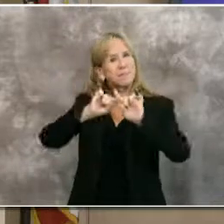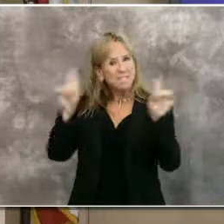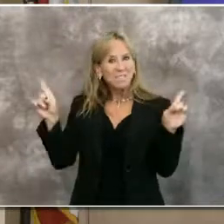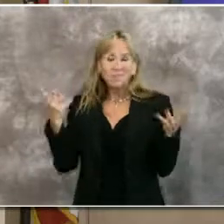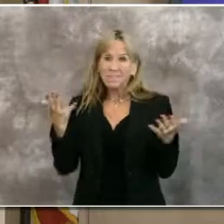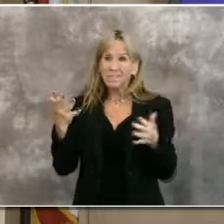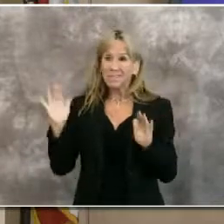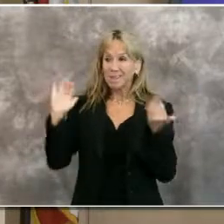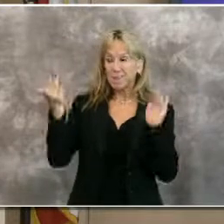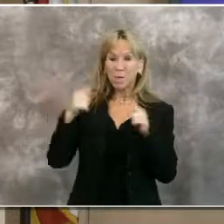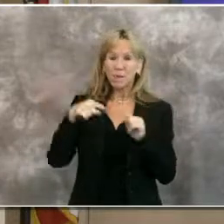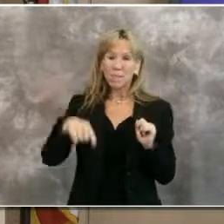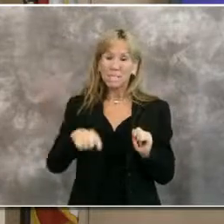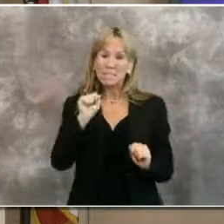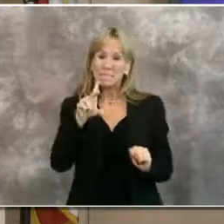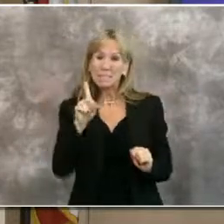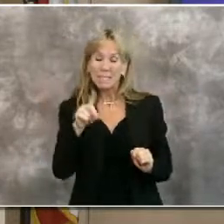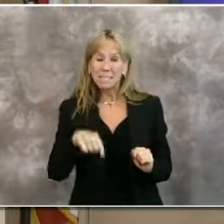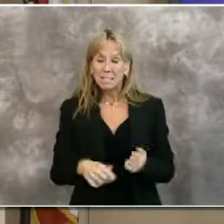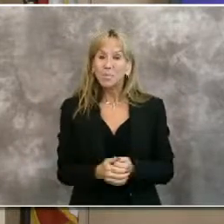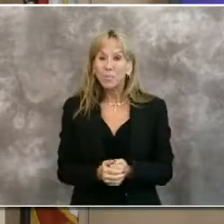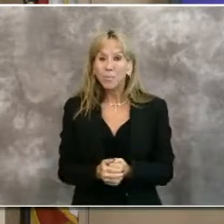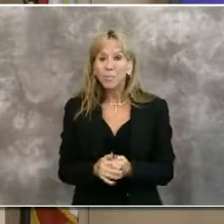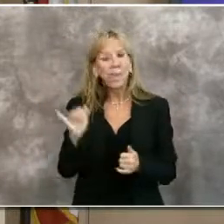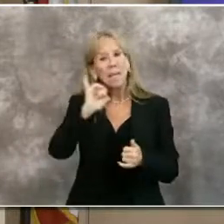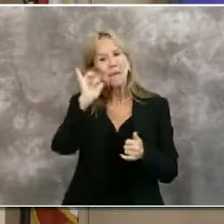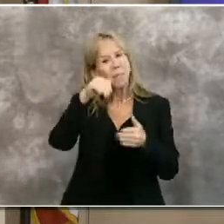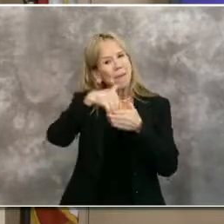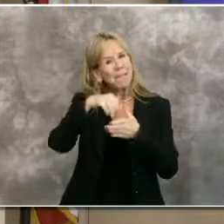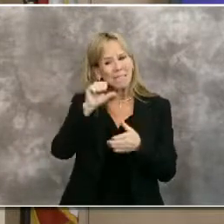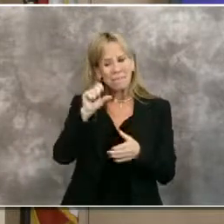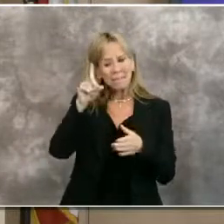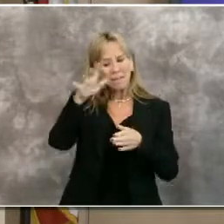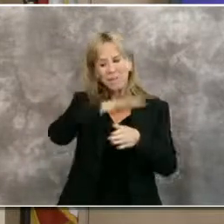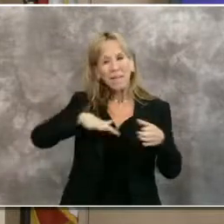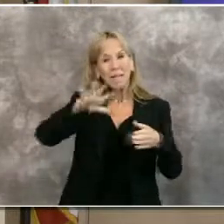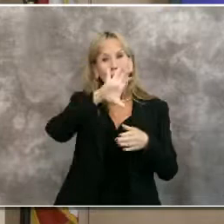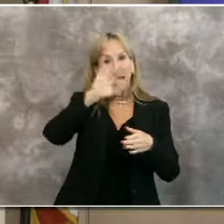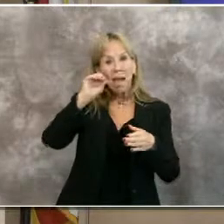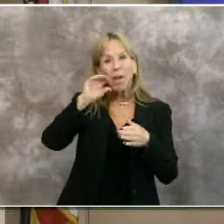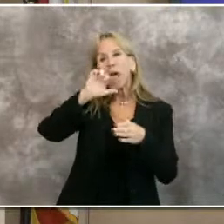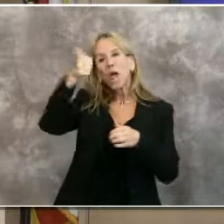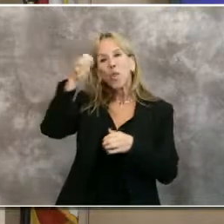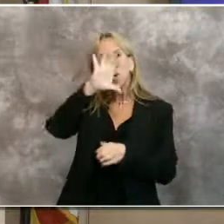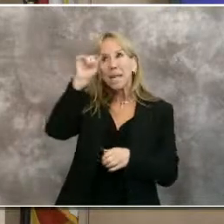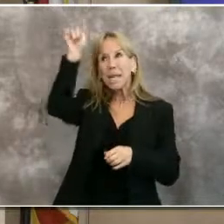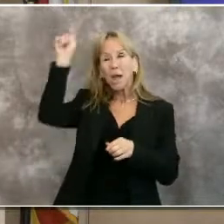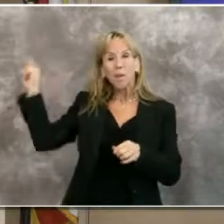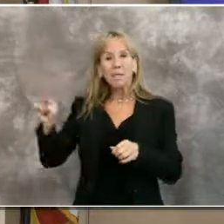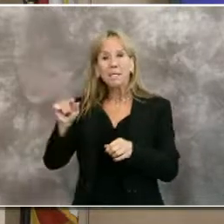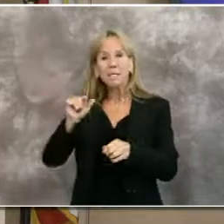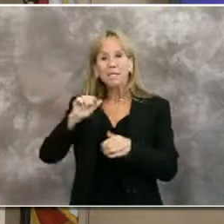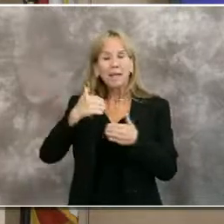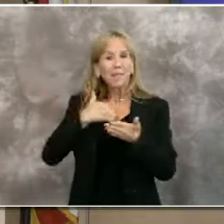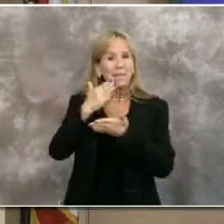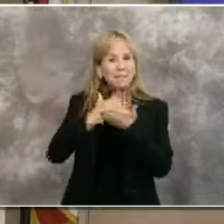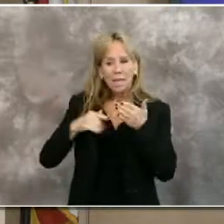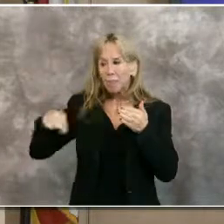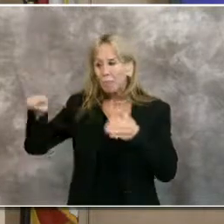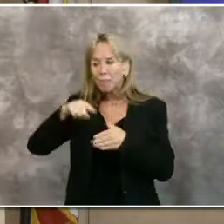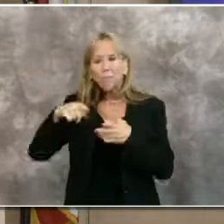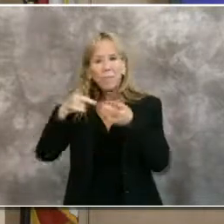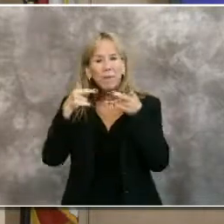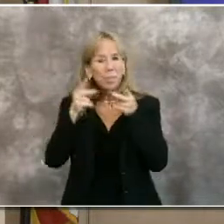disproportionately compared to us. Even within the county, we have areas that are more affected than others. And the message that everyone should take home